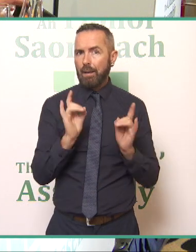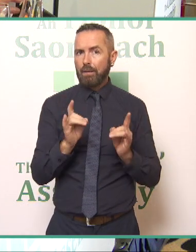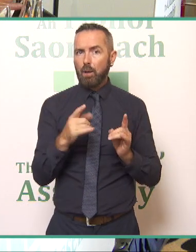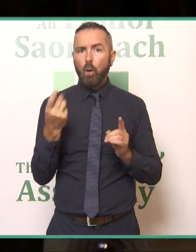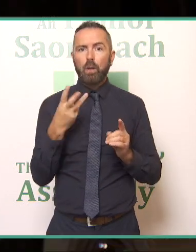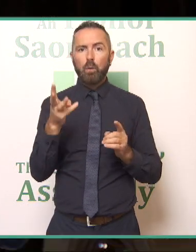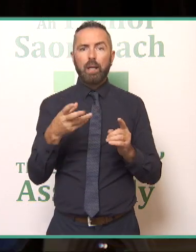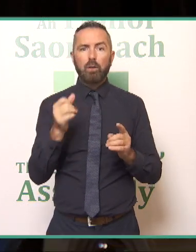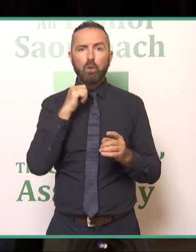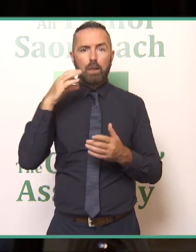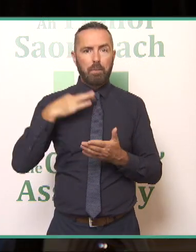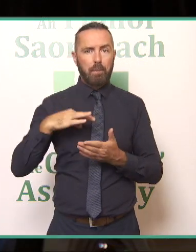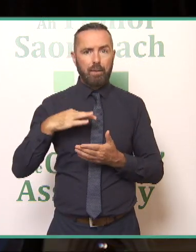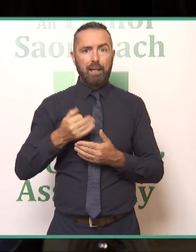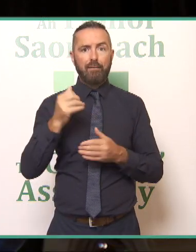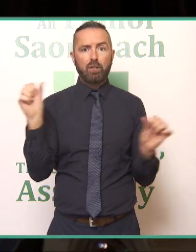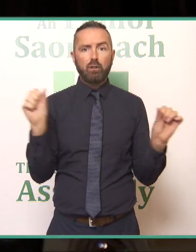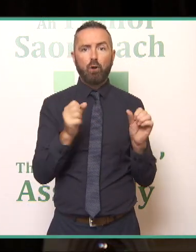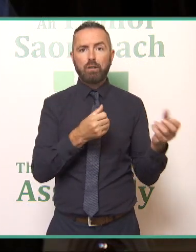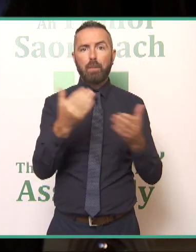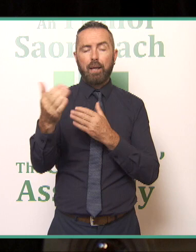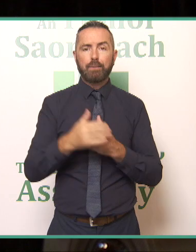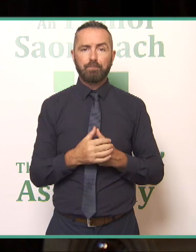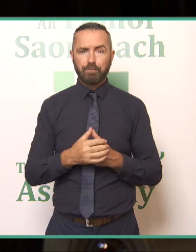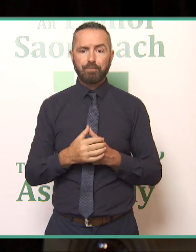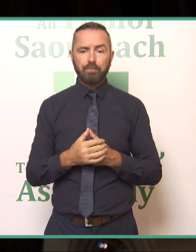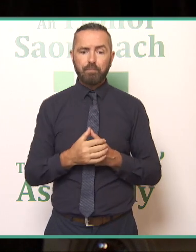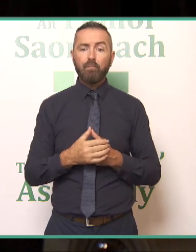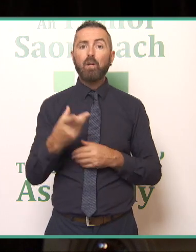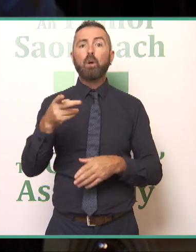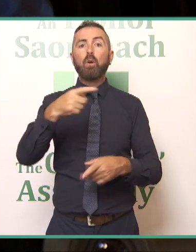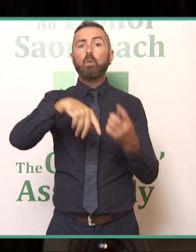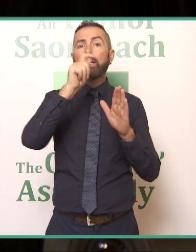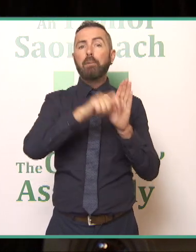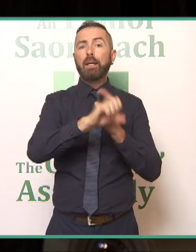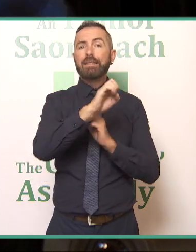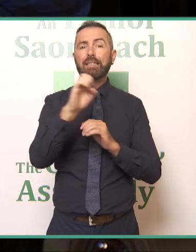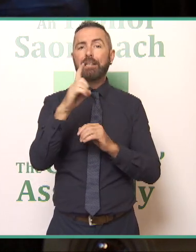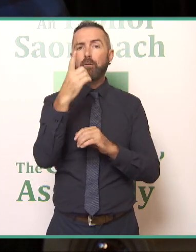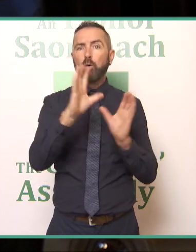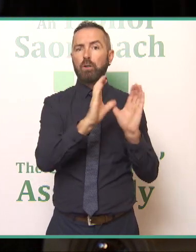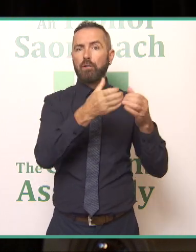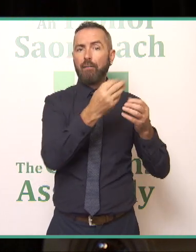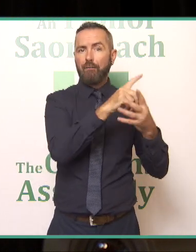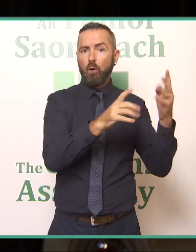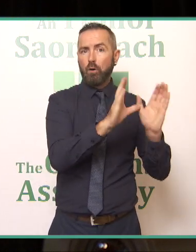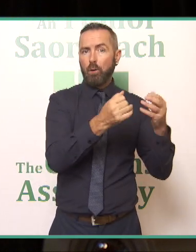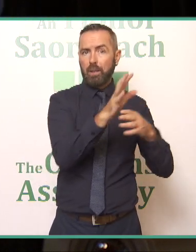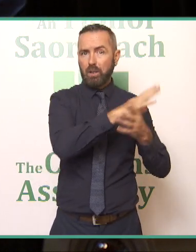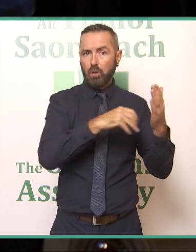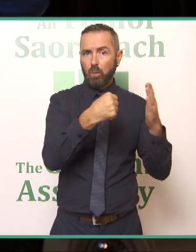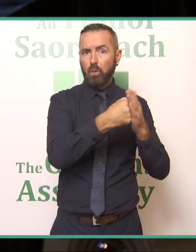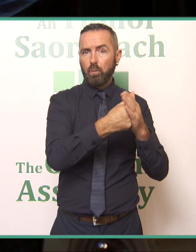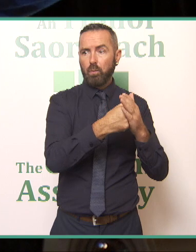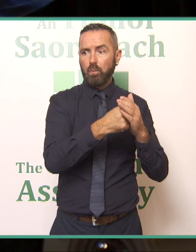chain. The big boys don't care. We buy seeds off one of 4 seed companies in the world. We supply that malting barley to the largest malting company in the world,